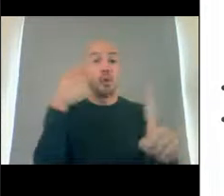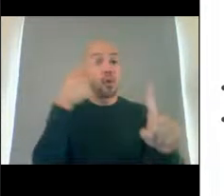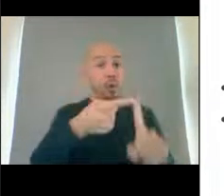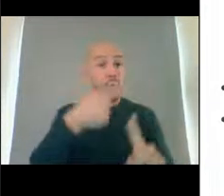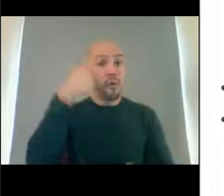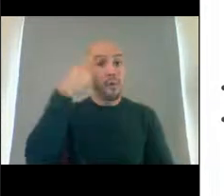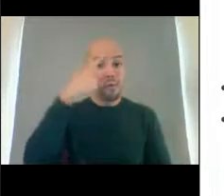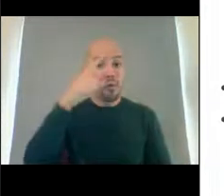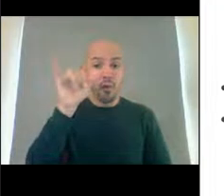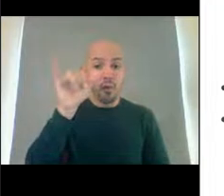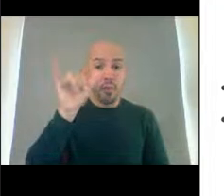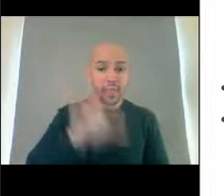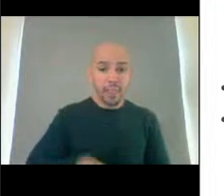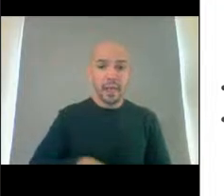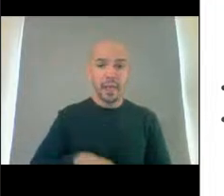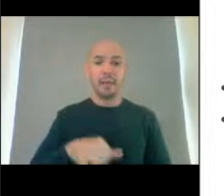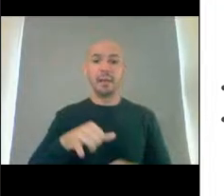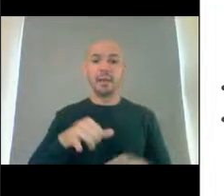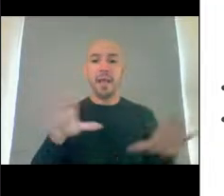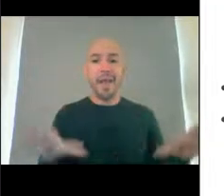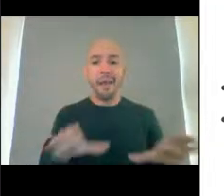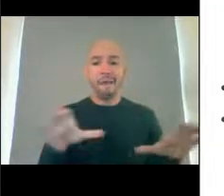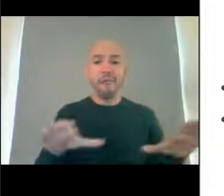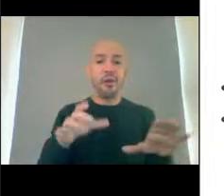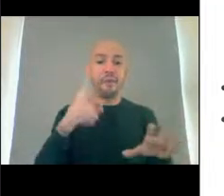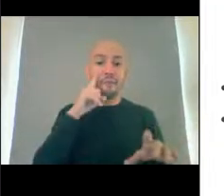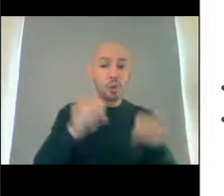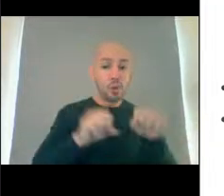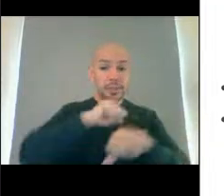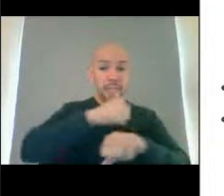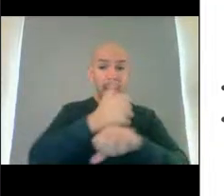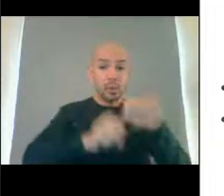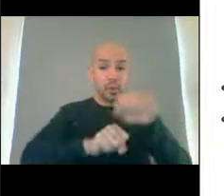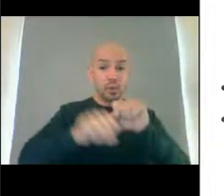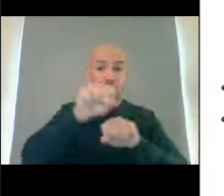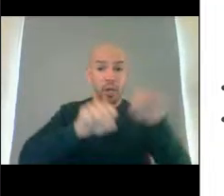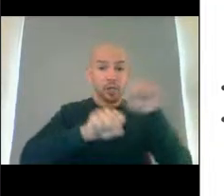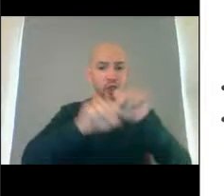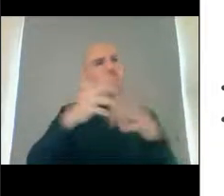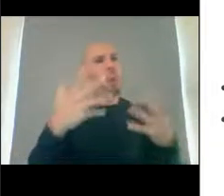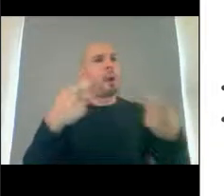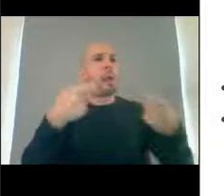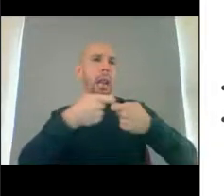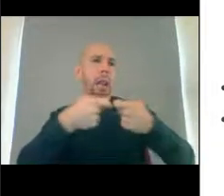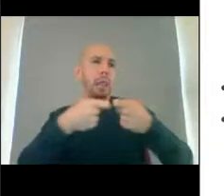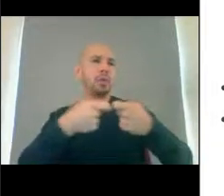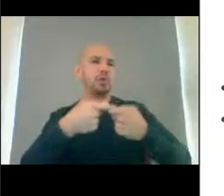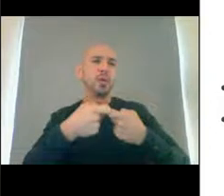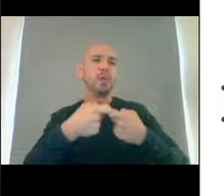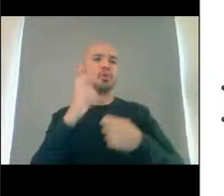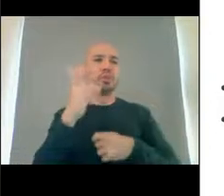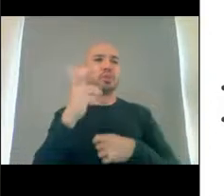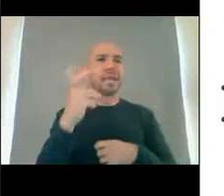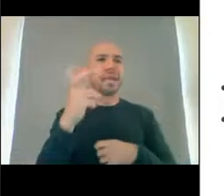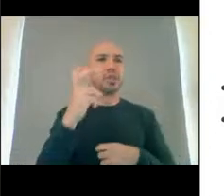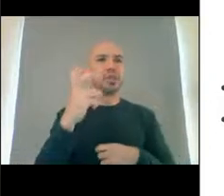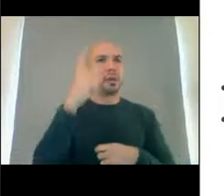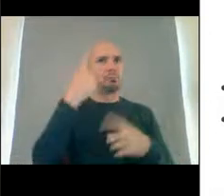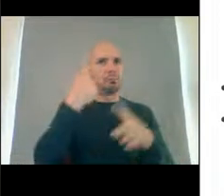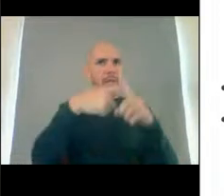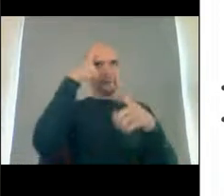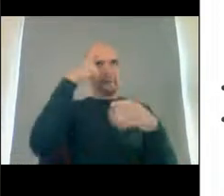in place for for the transition to an electric transportation in our future so